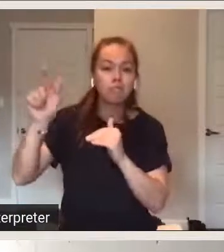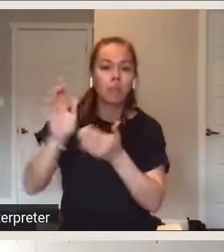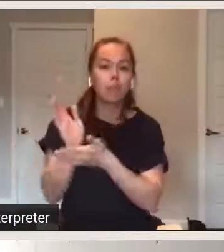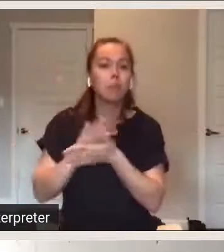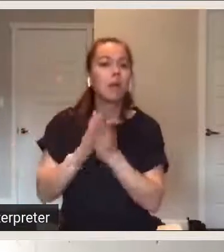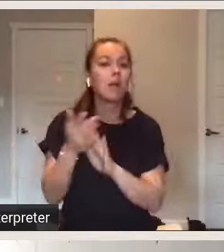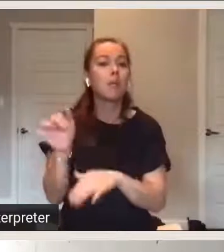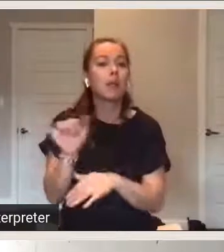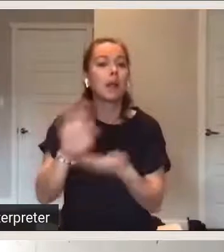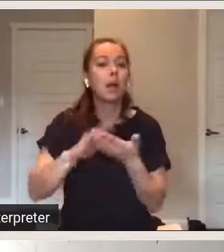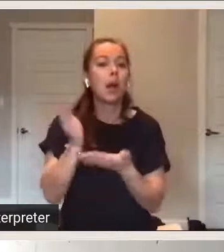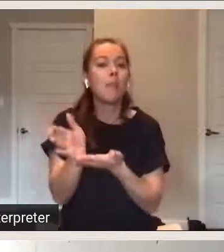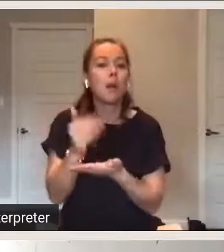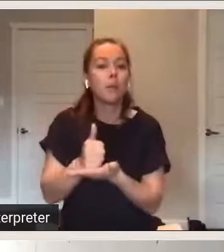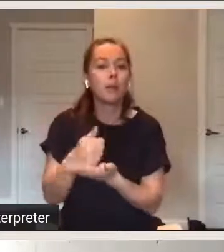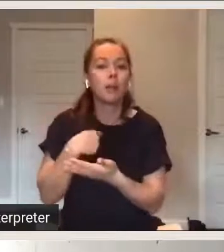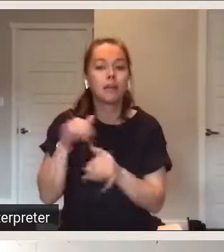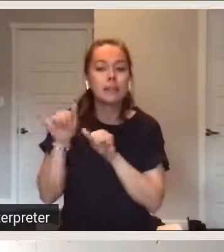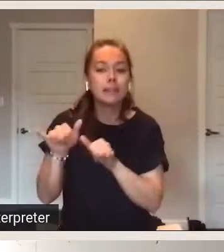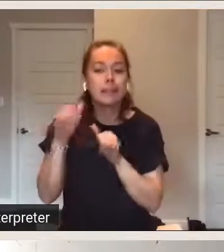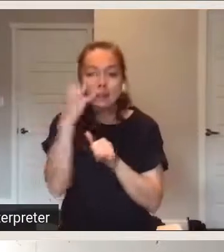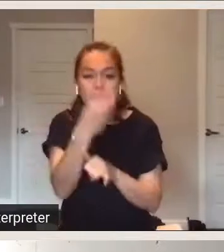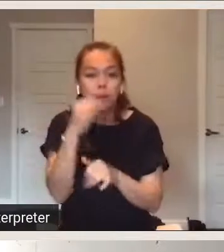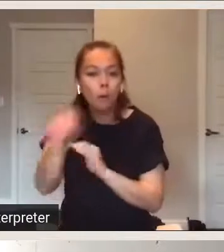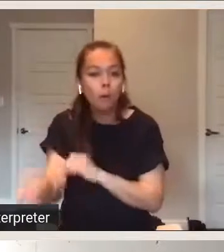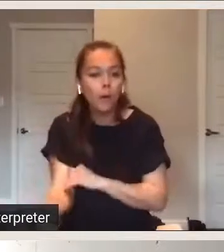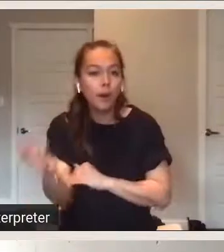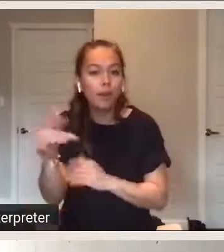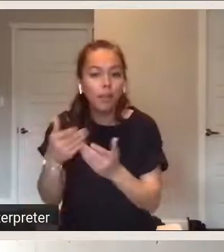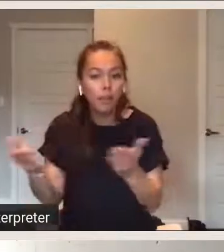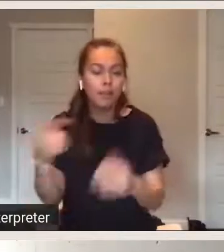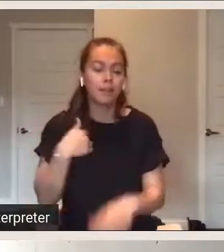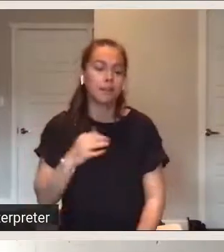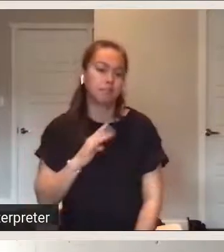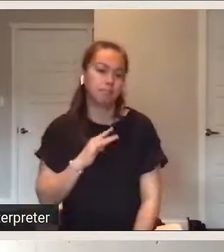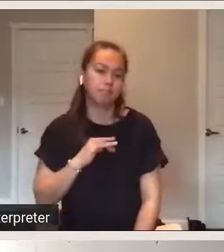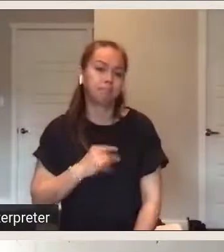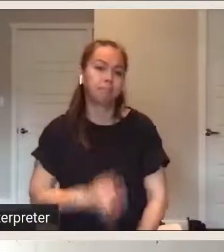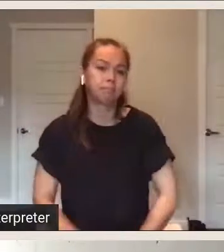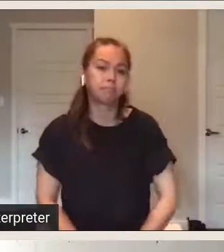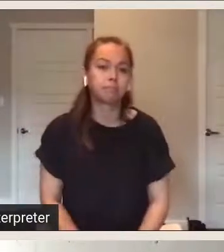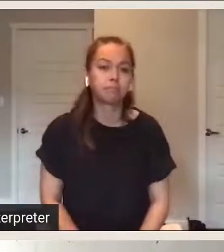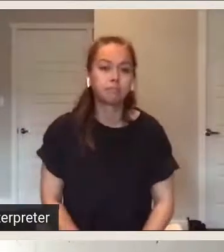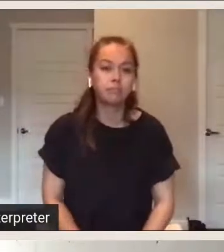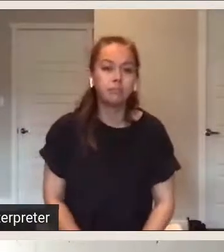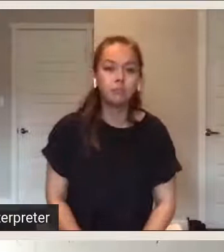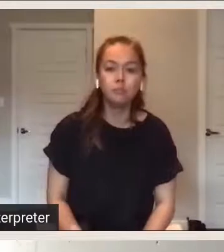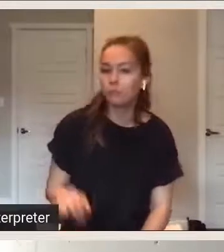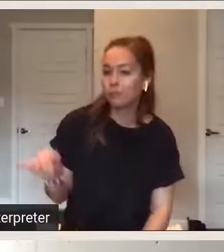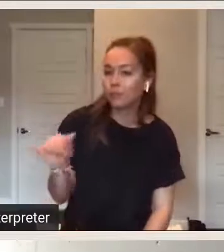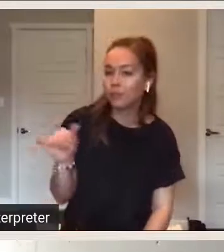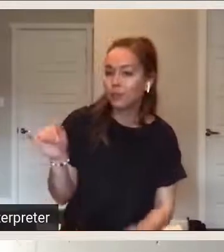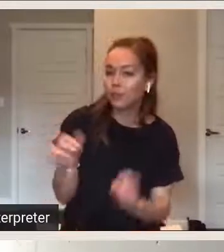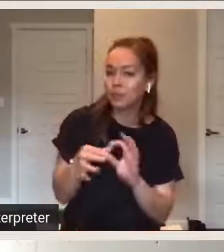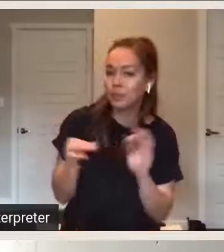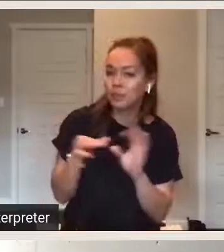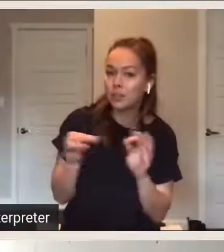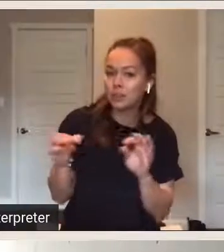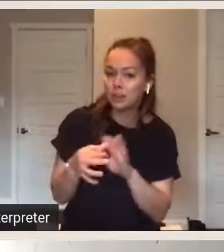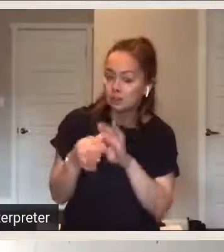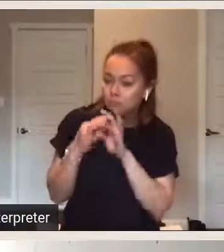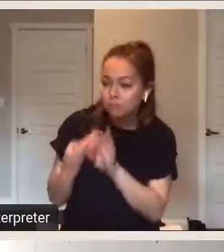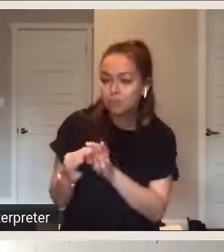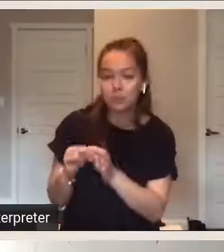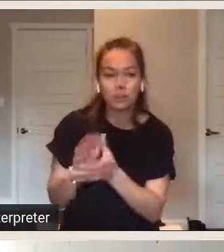Yeah. Yeah, I think on that, what you're mentioning about connecting to the story, I mean, ultimately this film, again, is just